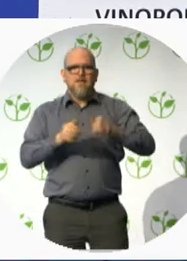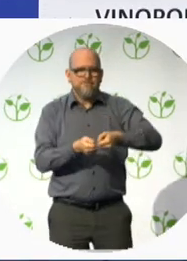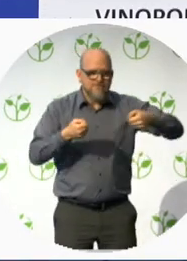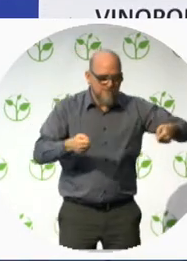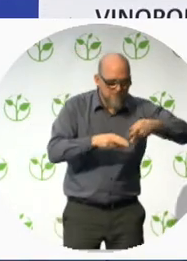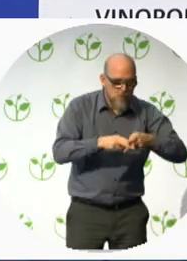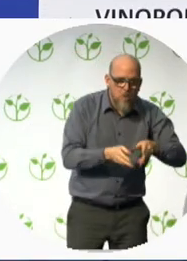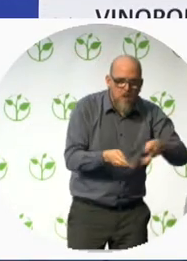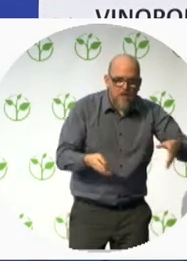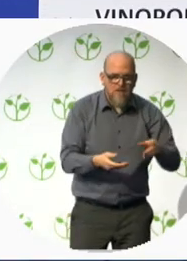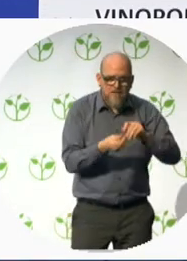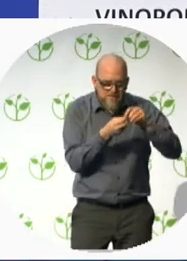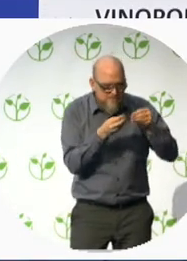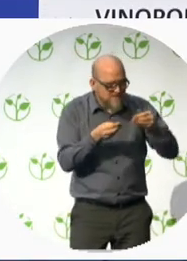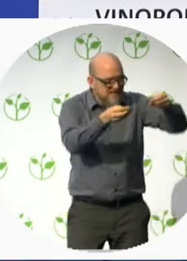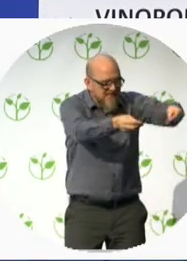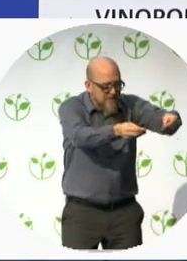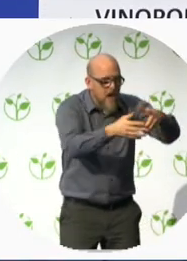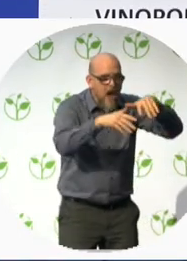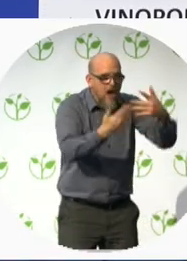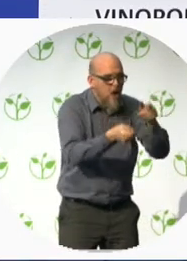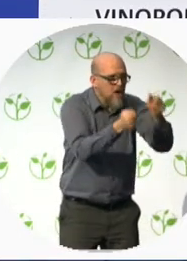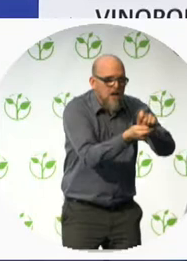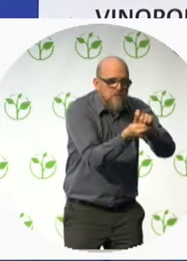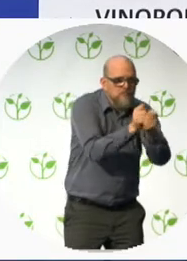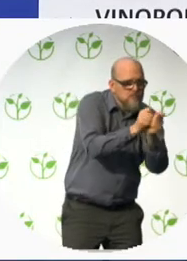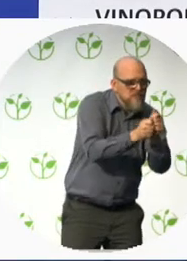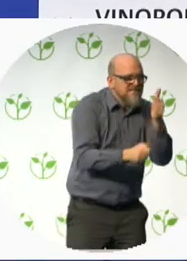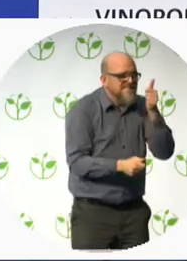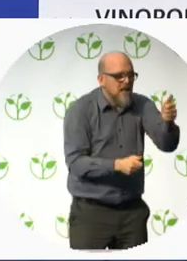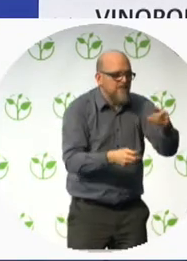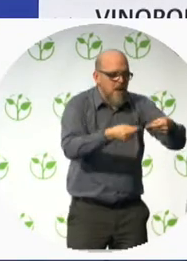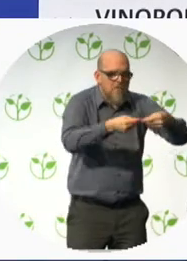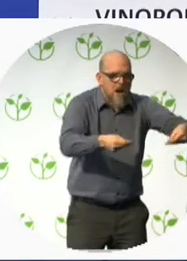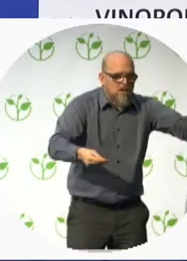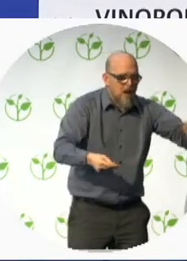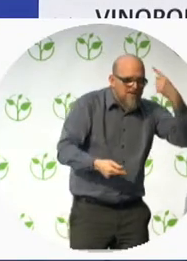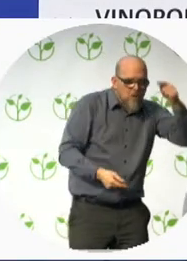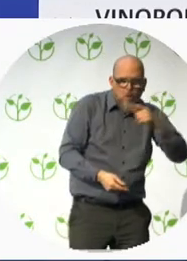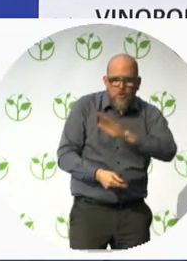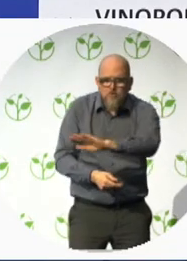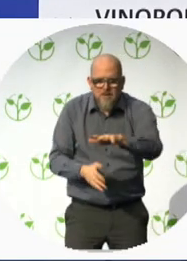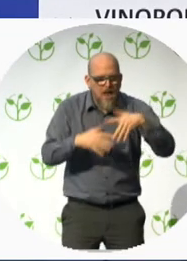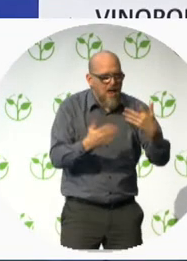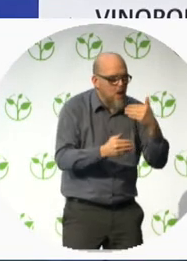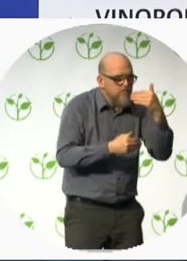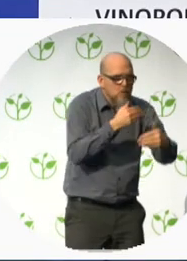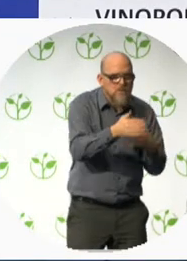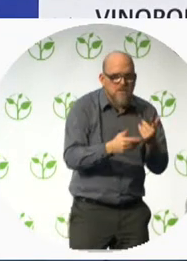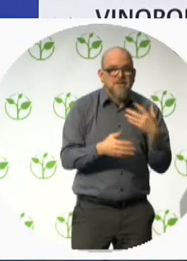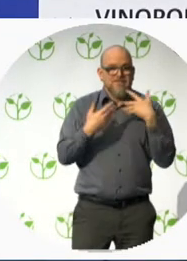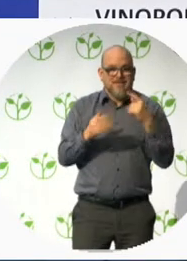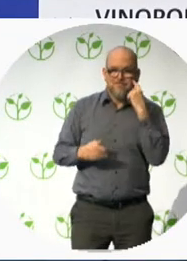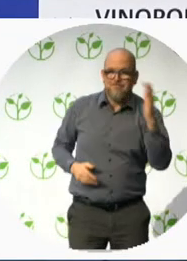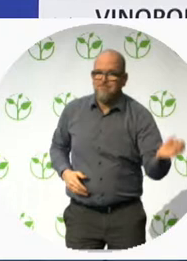efficiently create their own instructional materials with sign language supports. So there are 5 sections to this software.